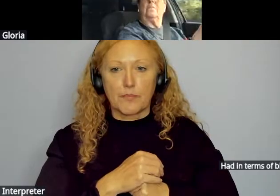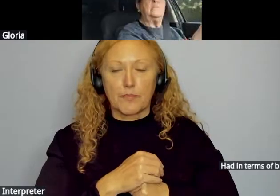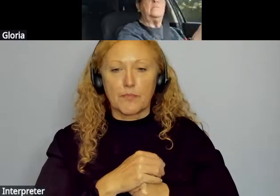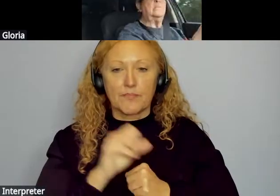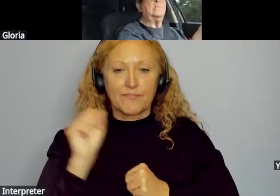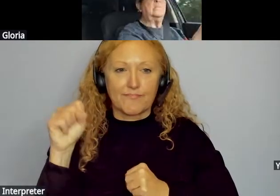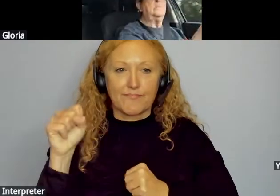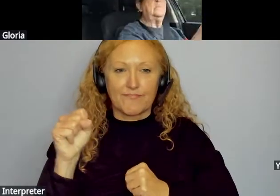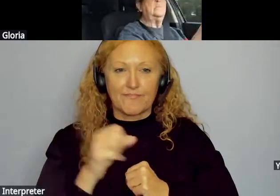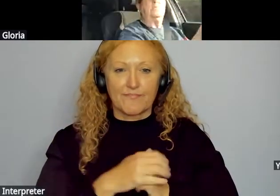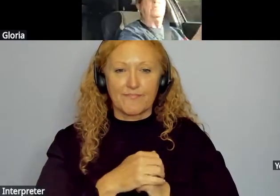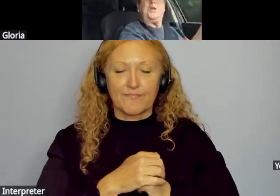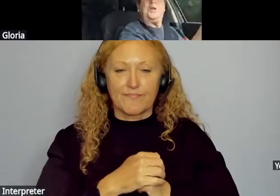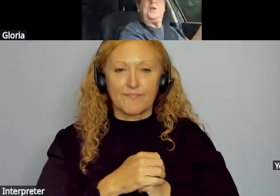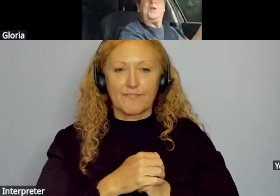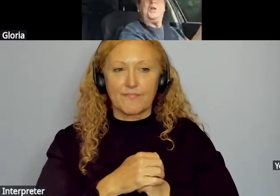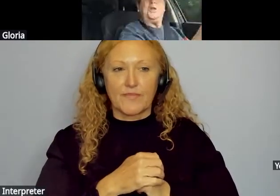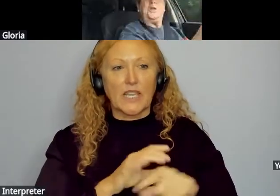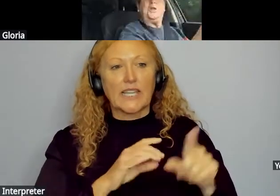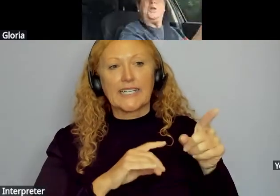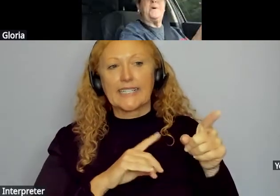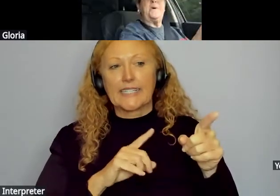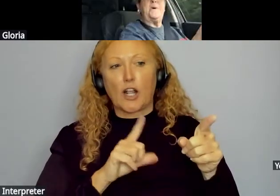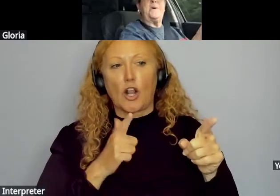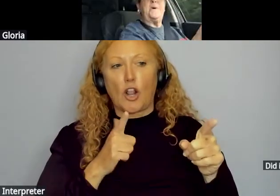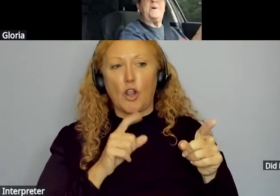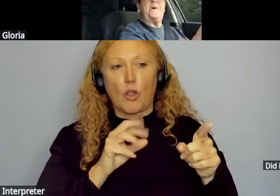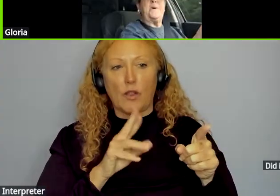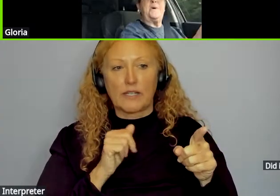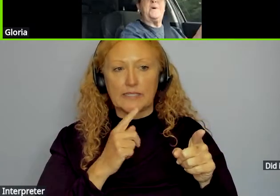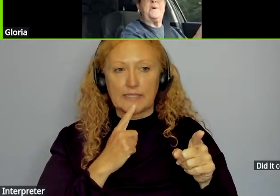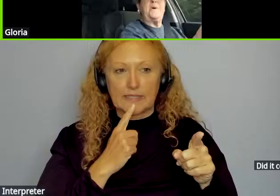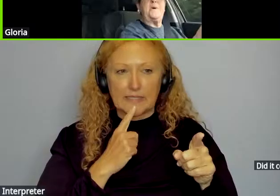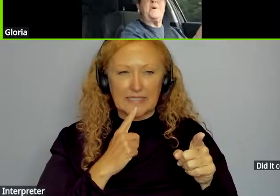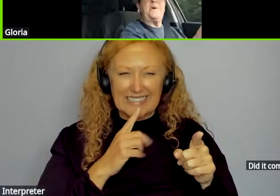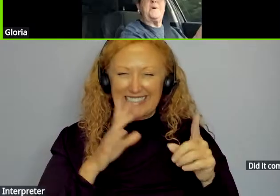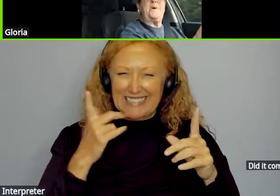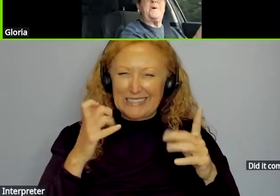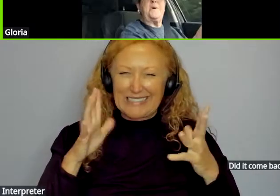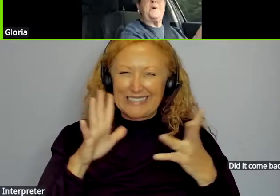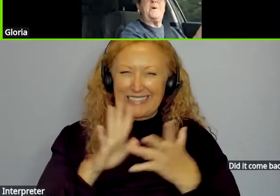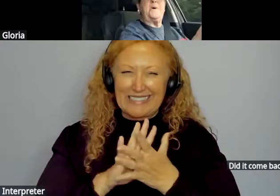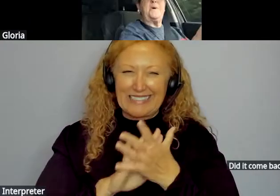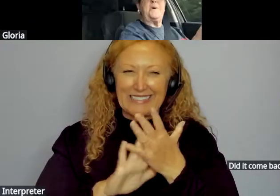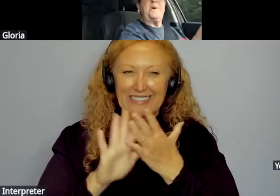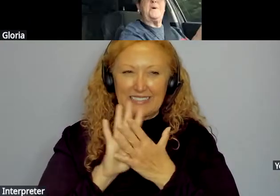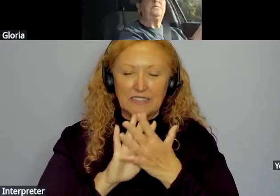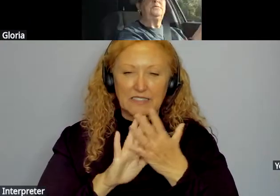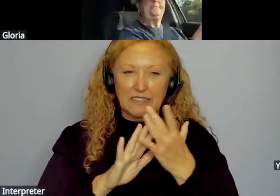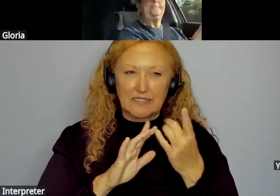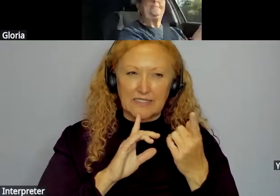yeah. Did it Since come back with an answer? yeah,